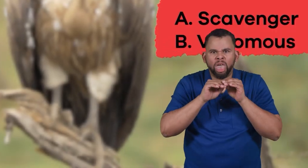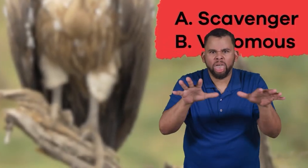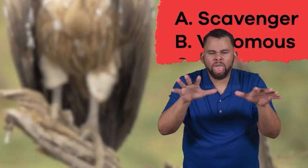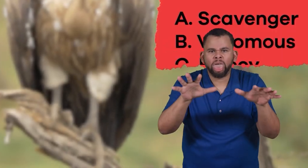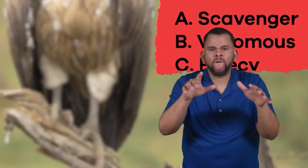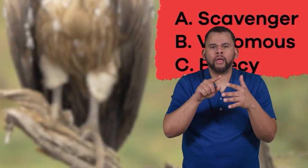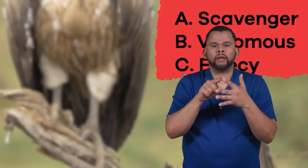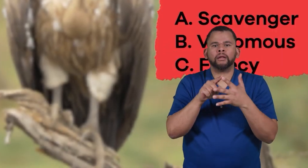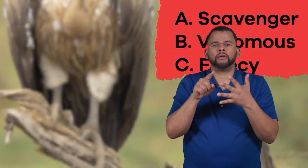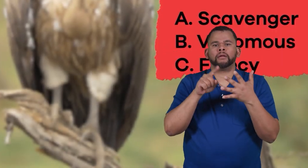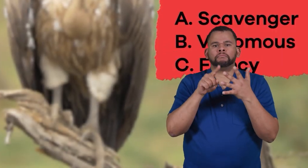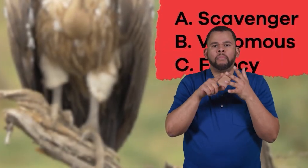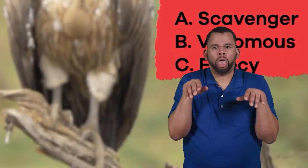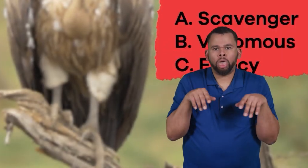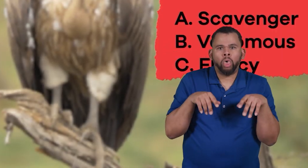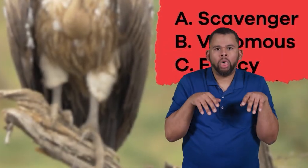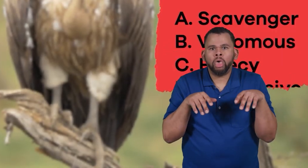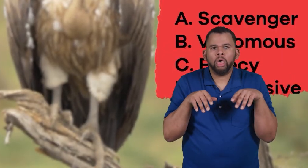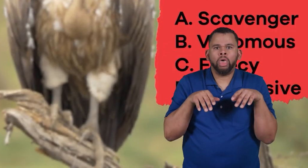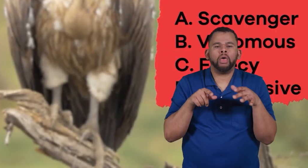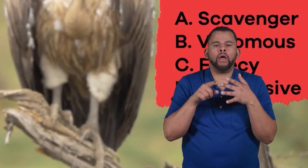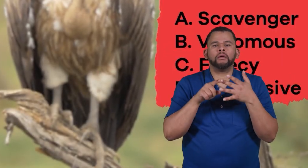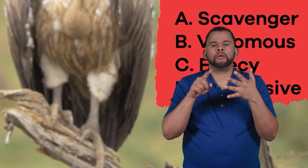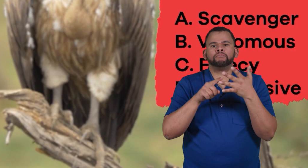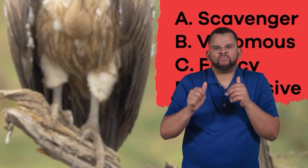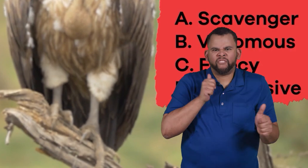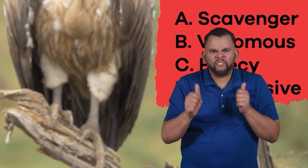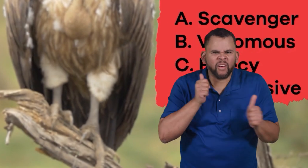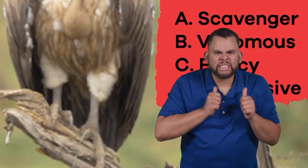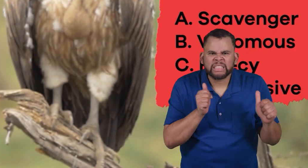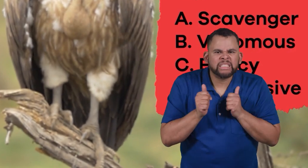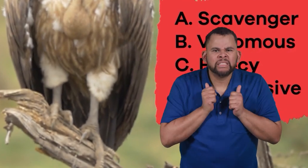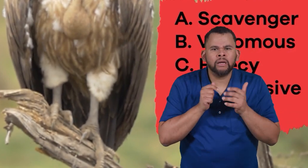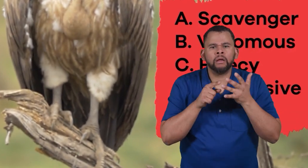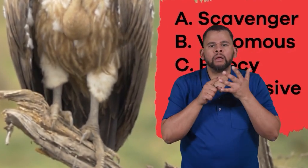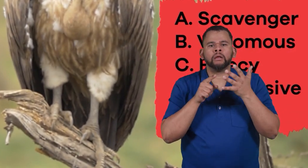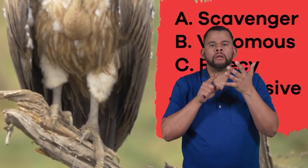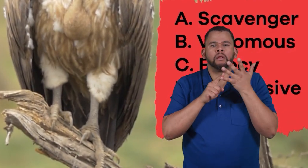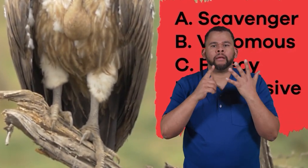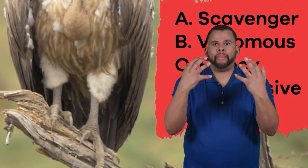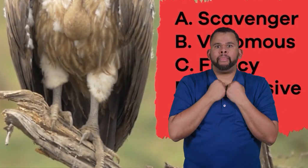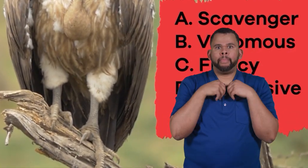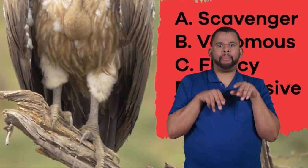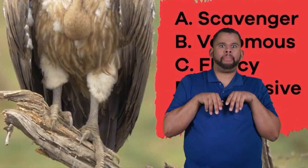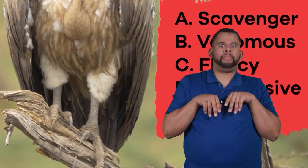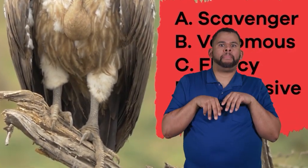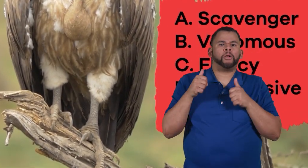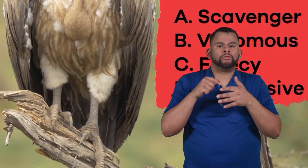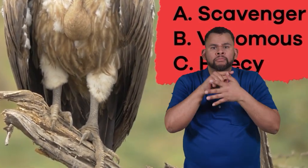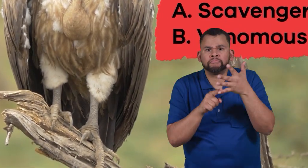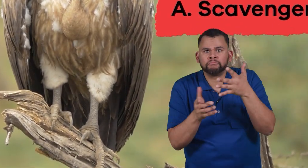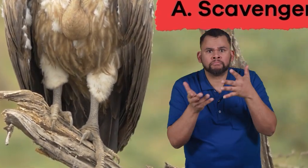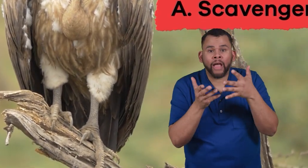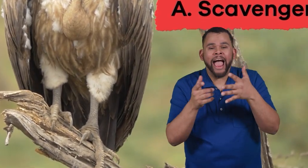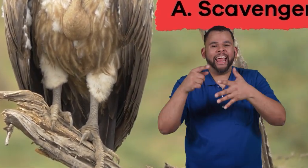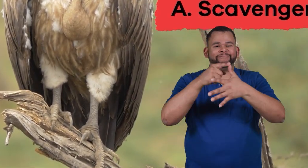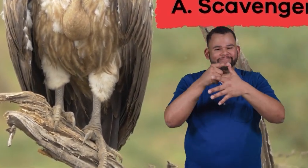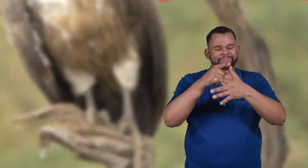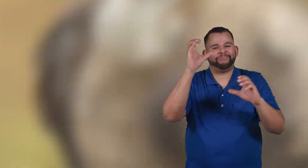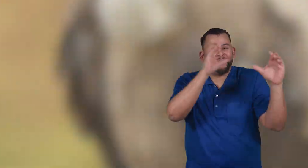Venomous C. Fleecy D. Aggressive E. Captive A.